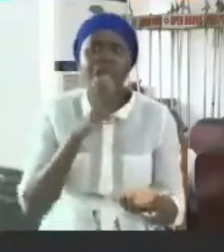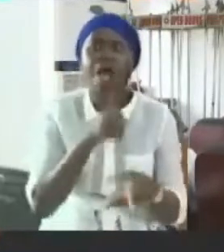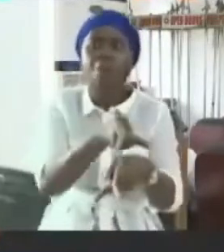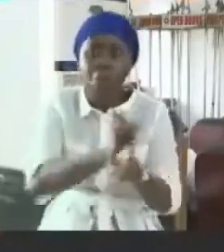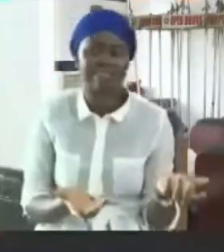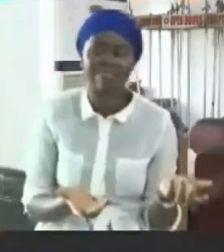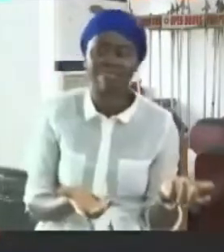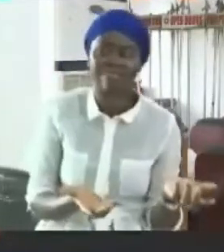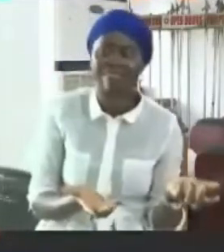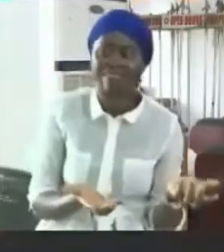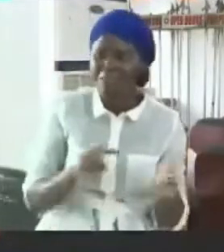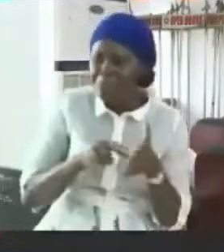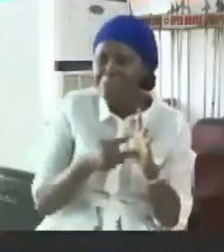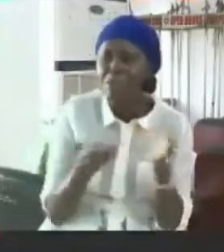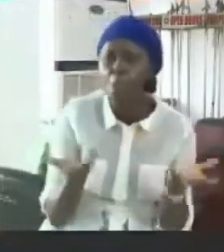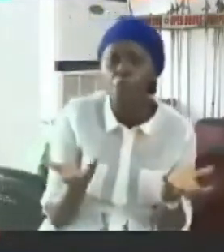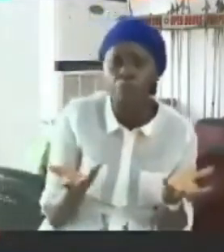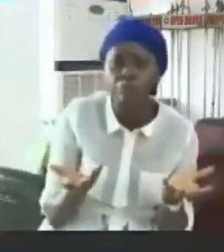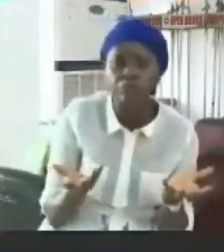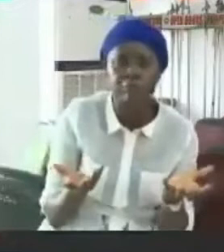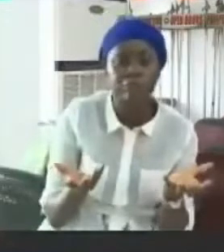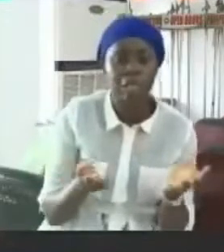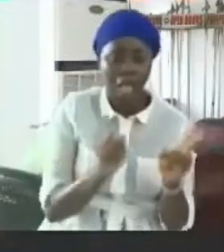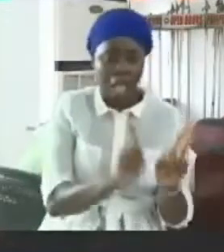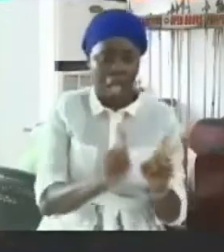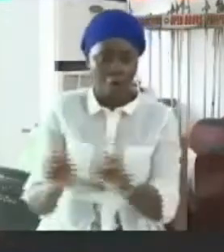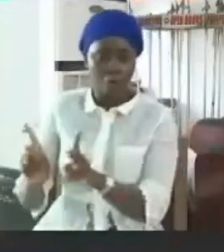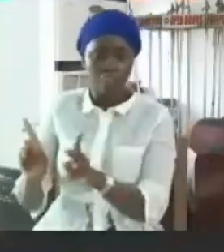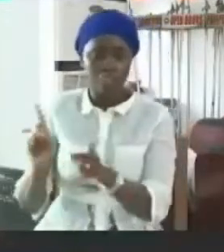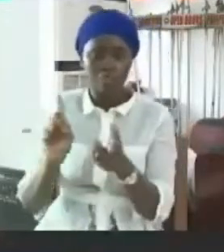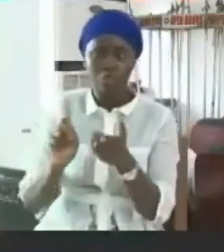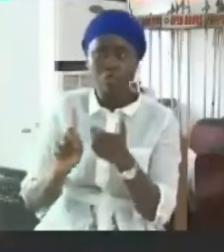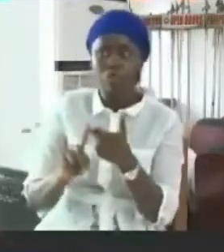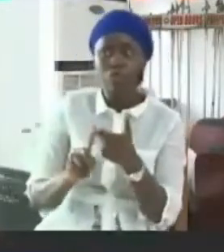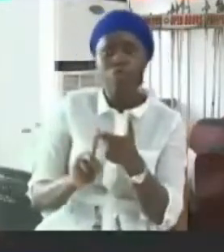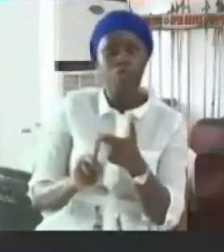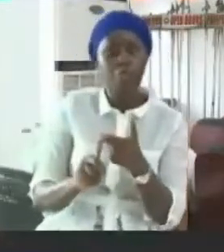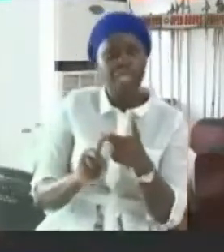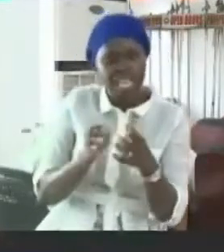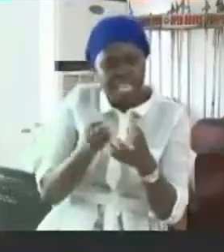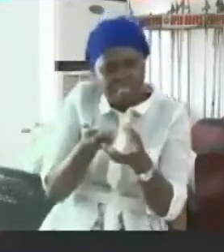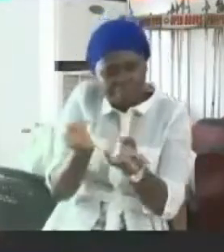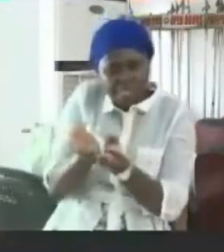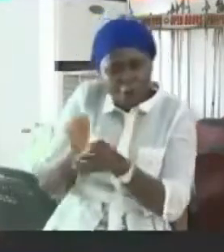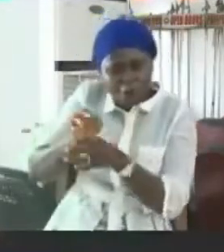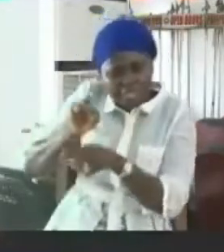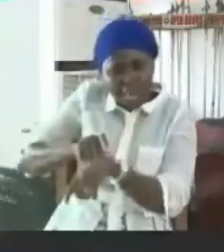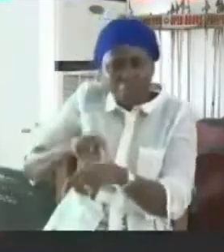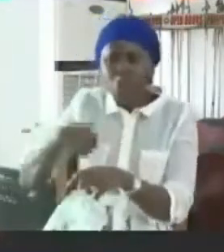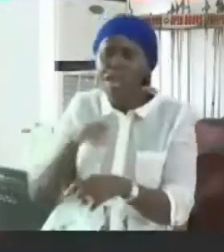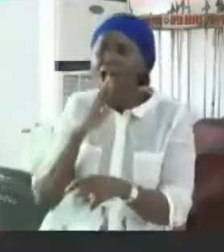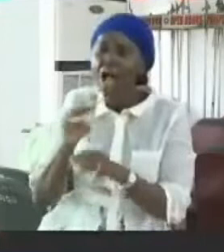more. Meaning what? According to a friend of mine, we are moving steadily